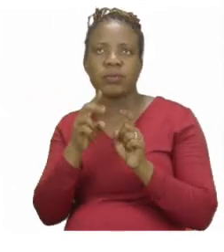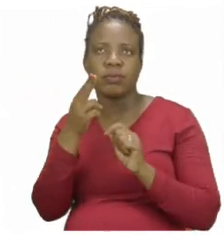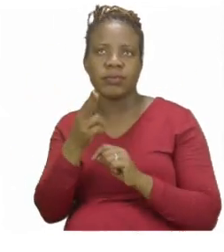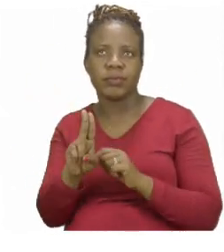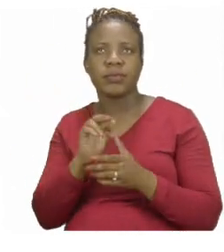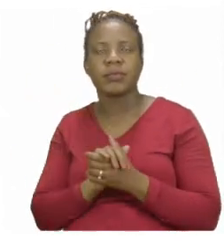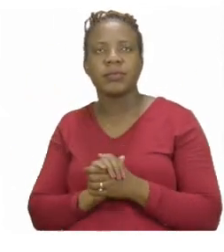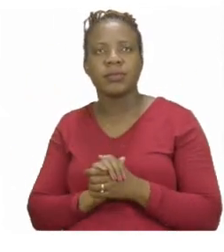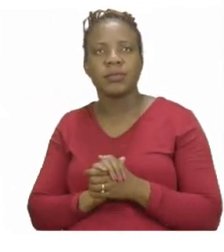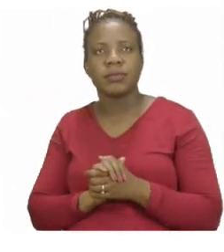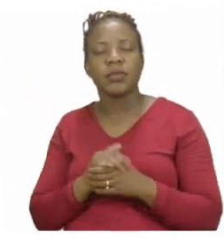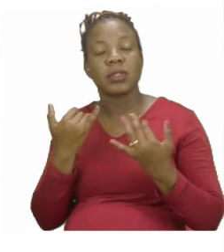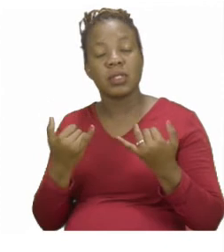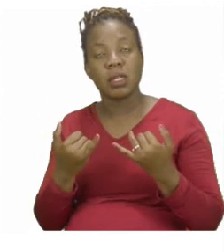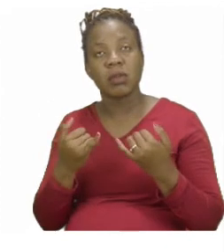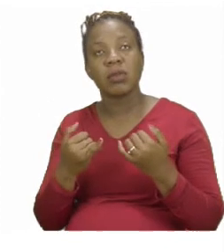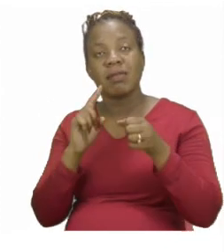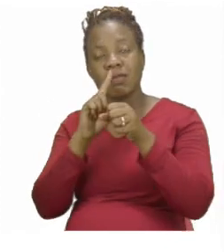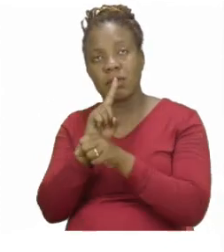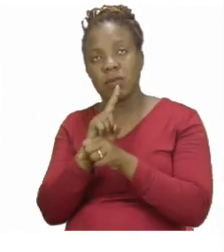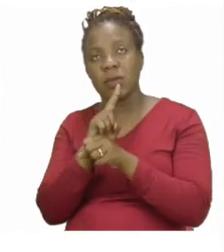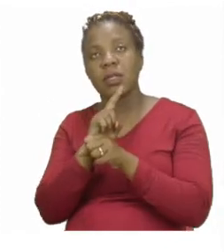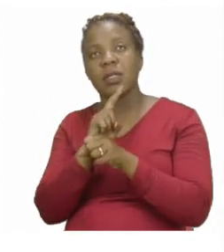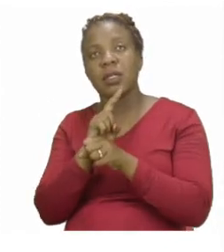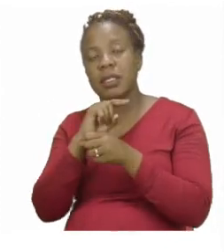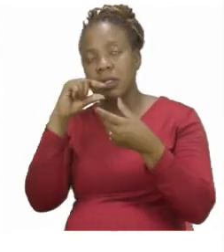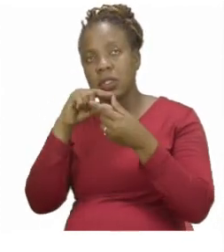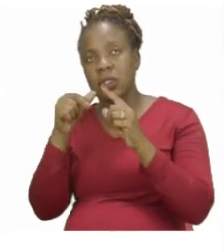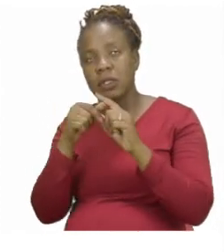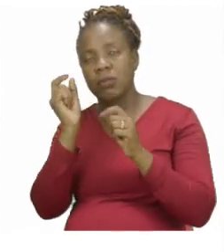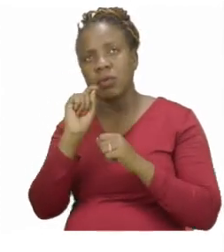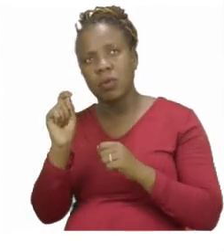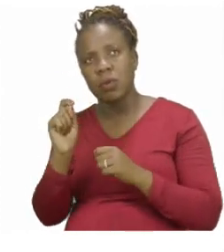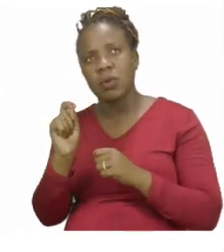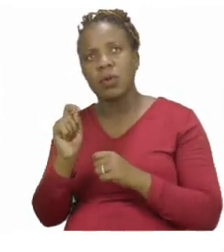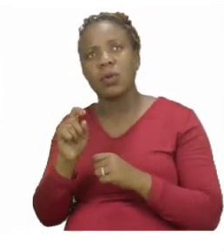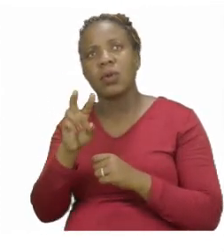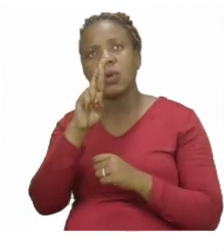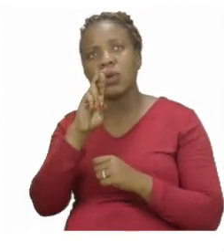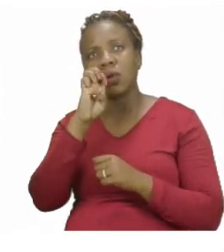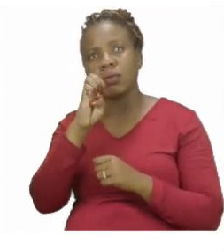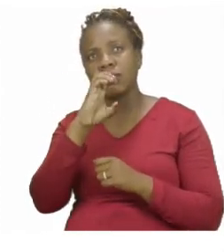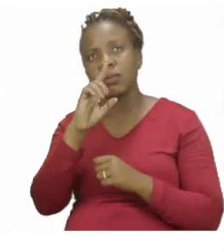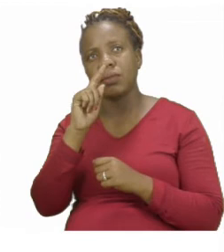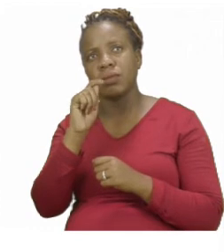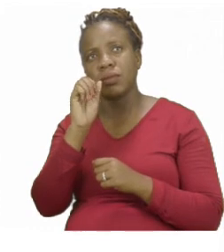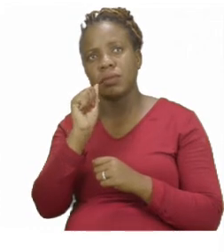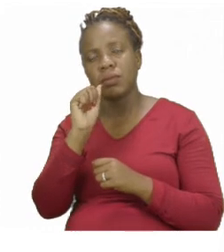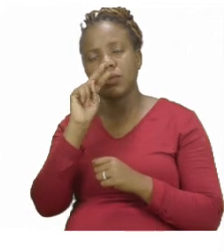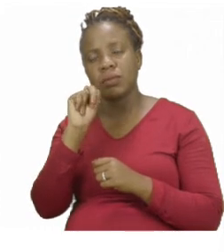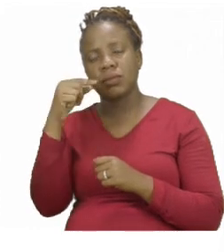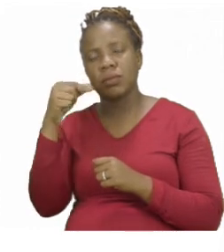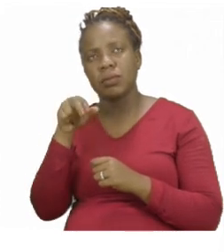write that name next to shape. And then you have to write its relation to the